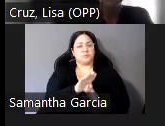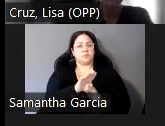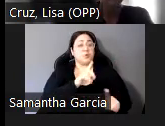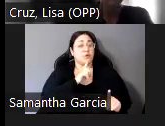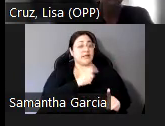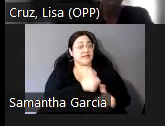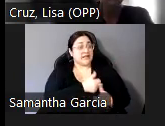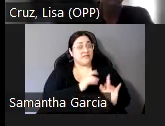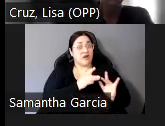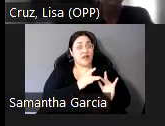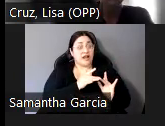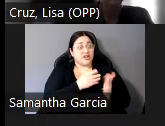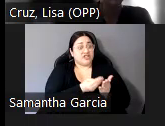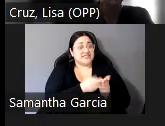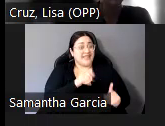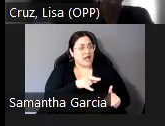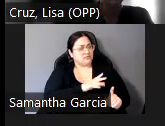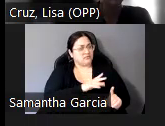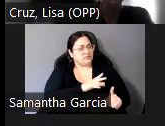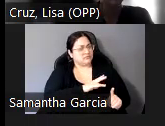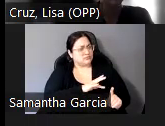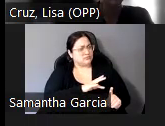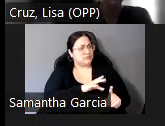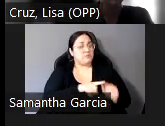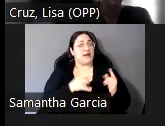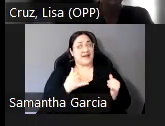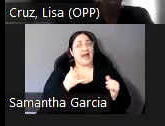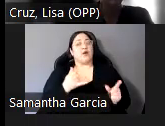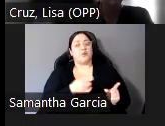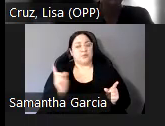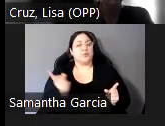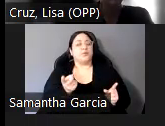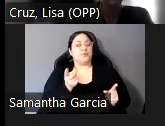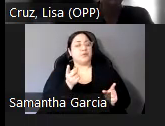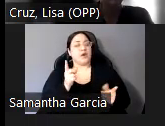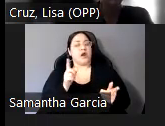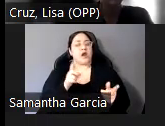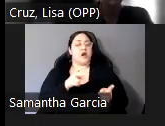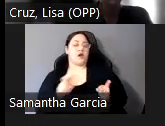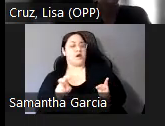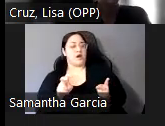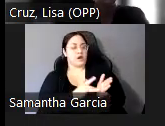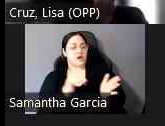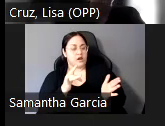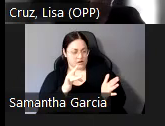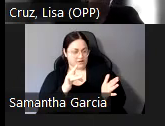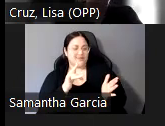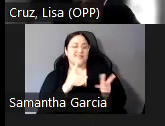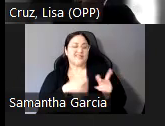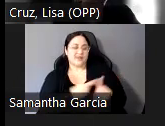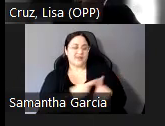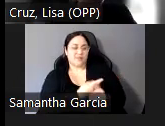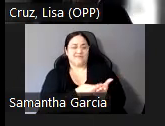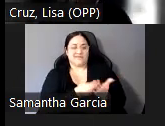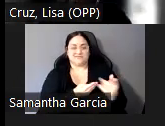just like cash, but the fraudsters have utilized that in order to move bulk amounts of finances across the